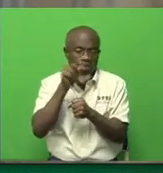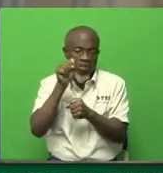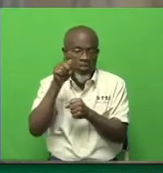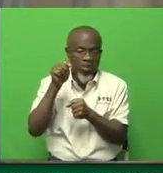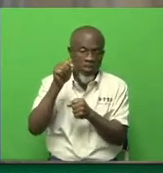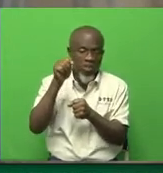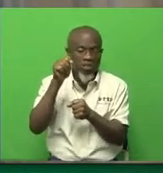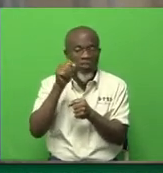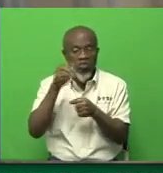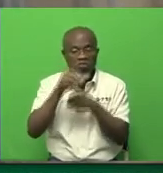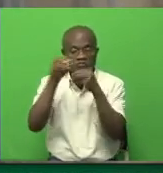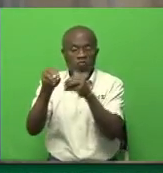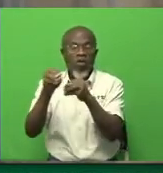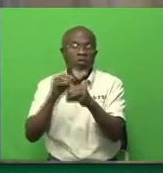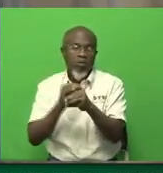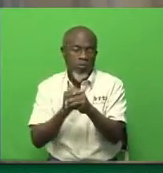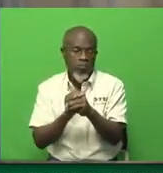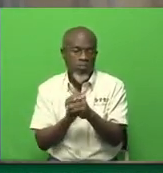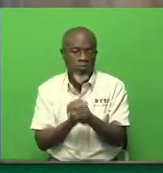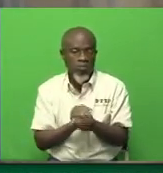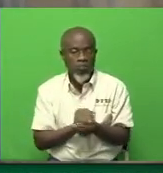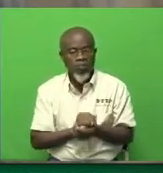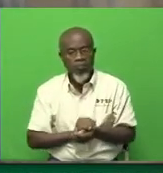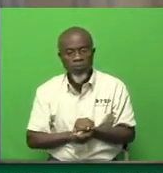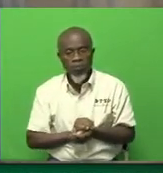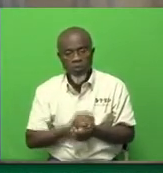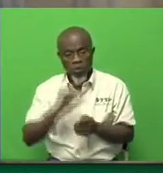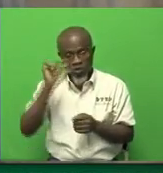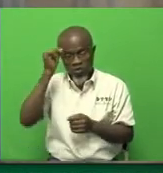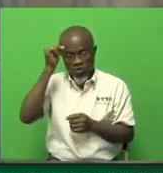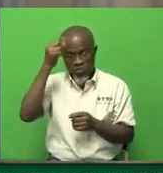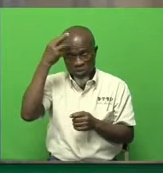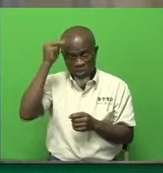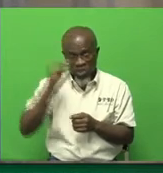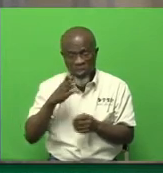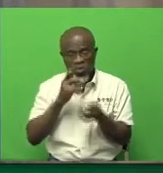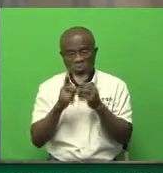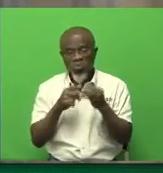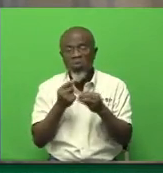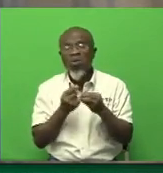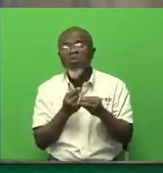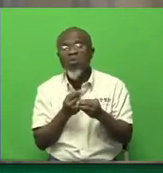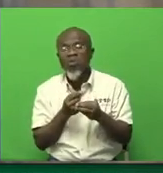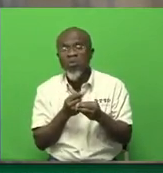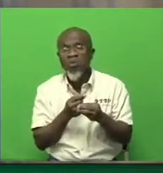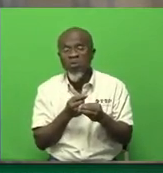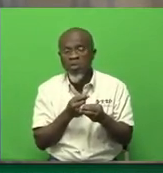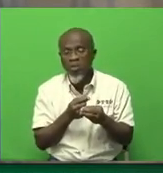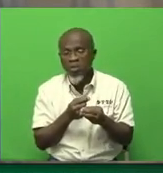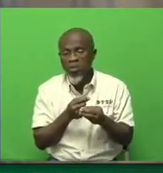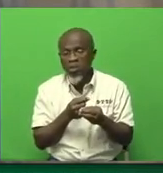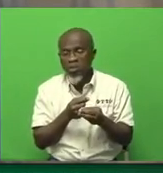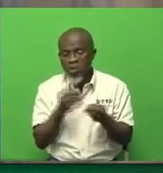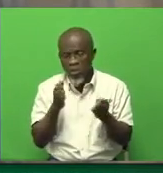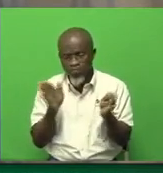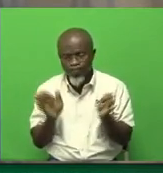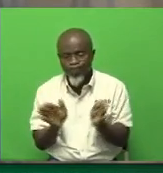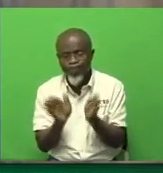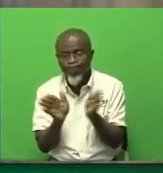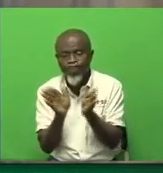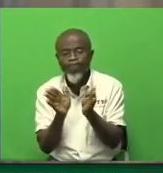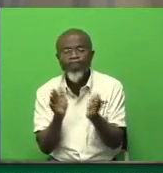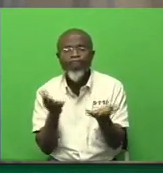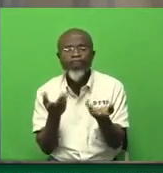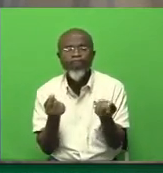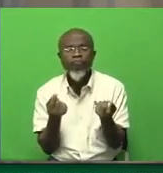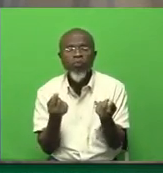the minister talked about the size of the fiscal deficit and he stated by a way of example we were able to pay